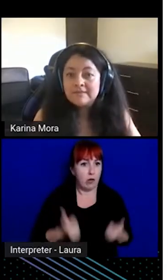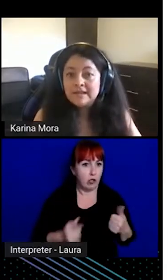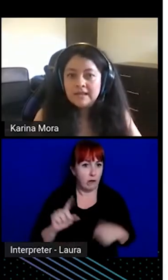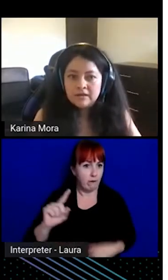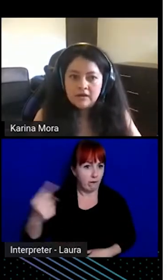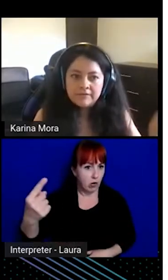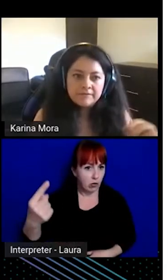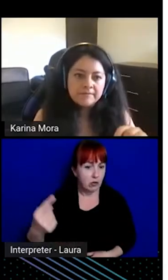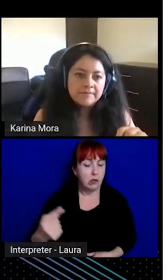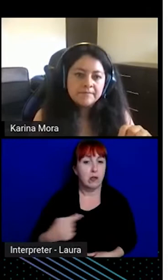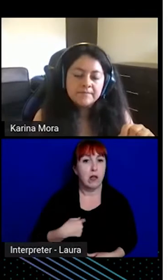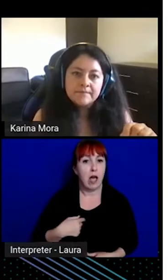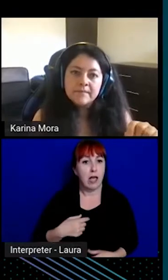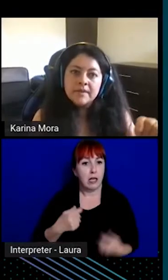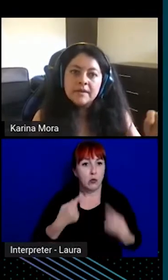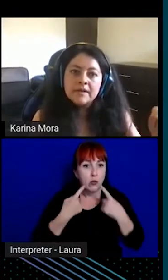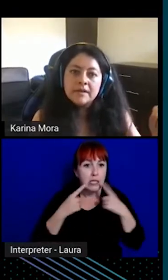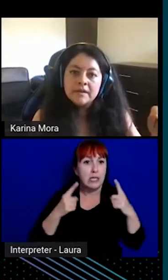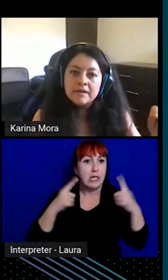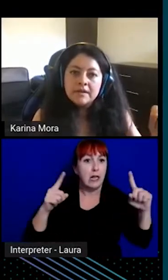be resilient of?